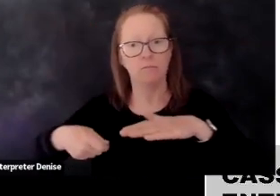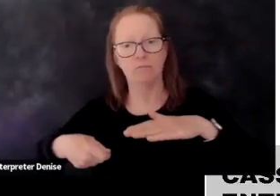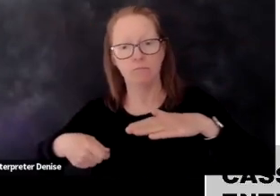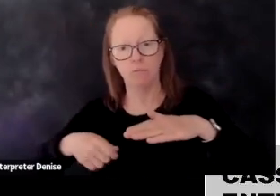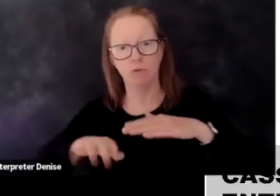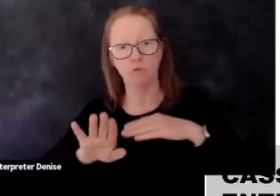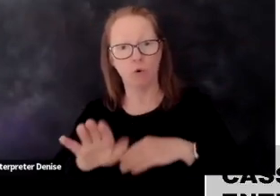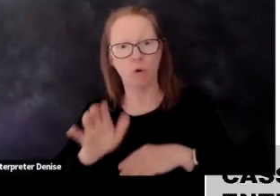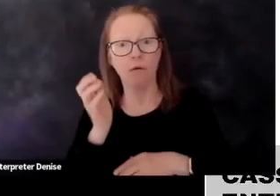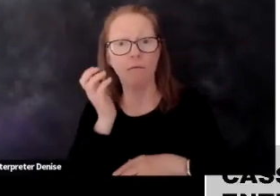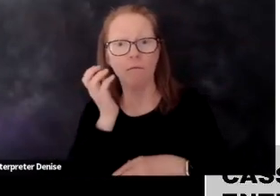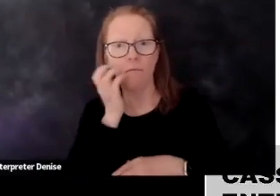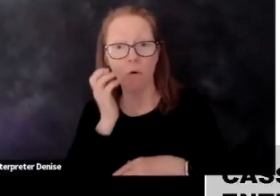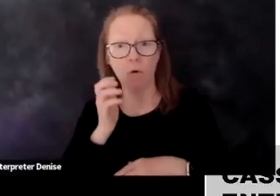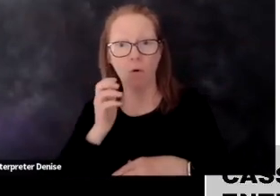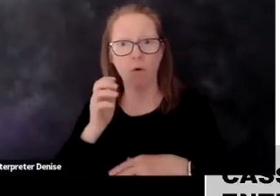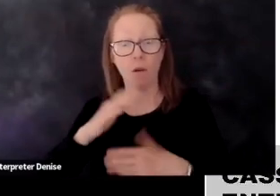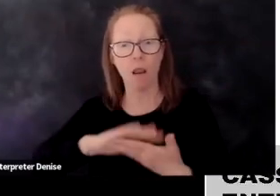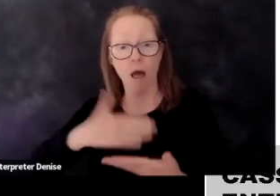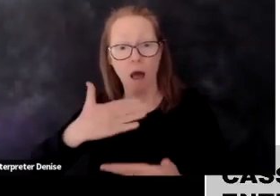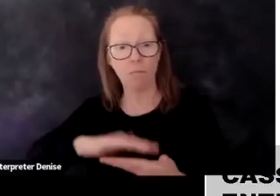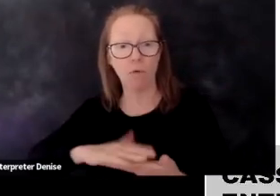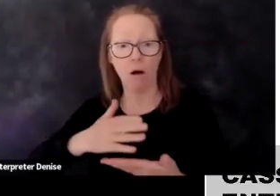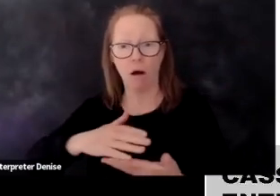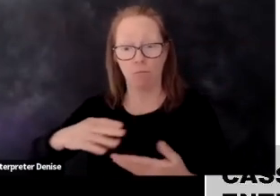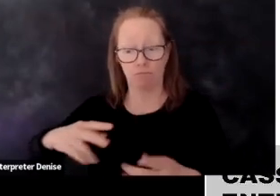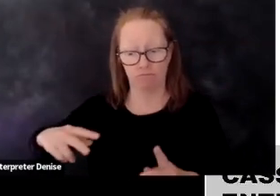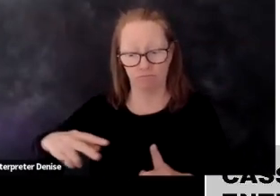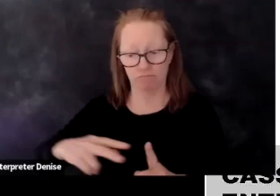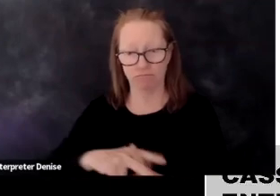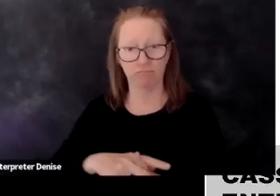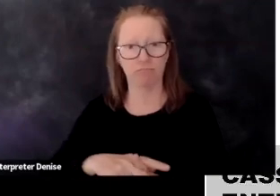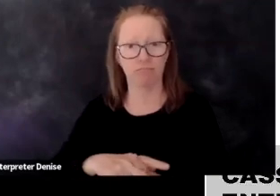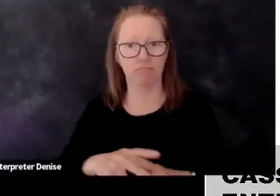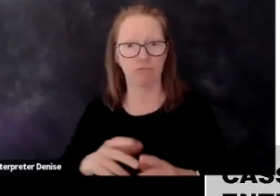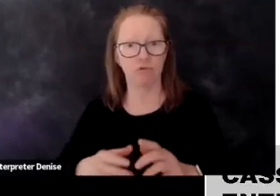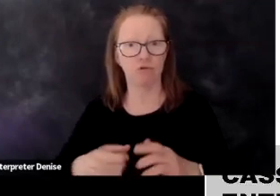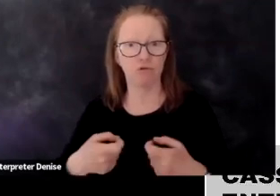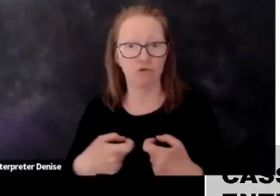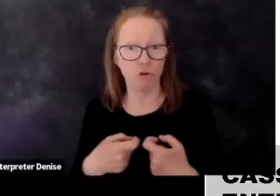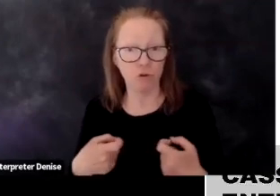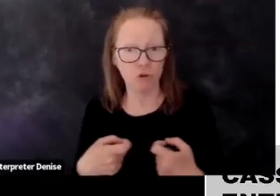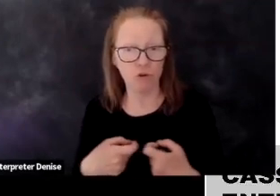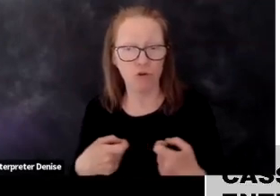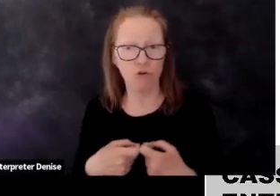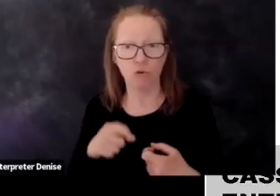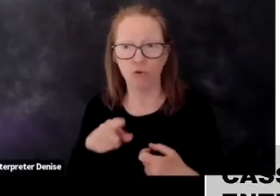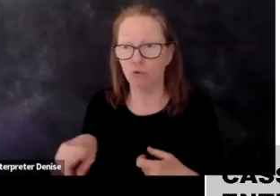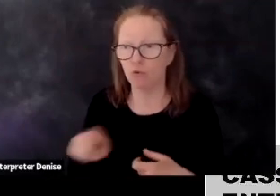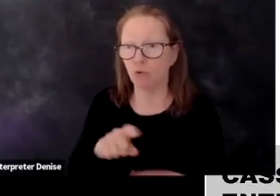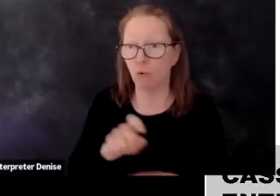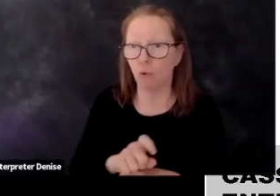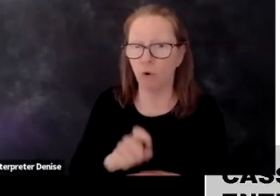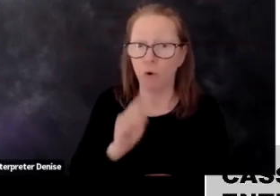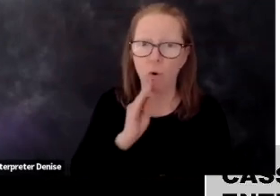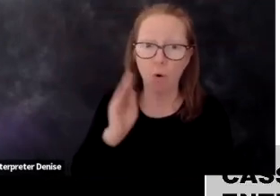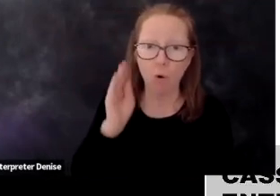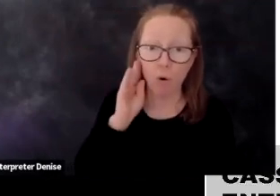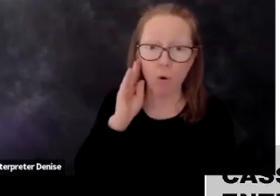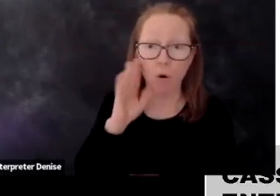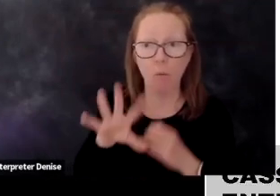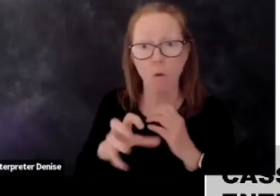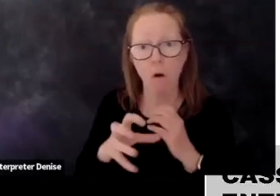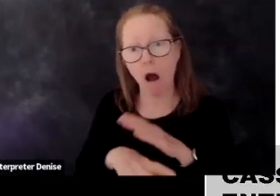have kids work there. Folks that are working from home can now maybe work outside, use the Wi-Fi